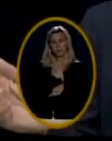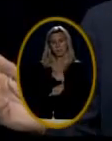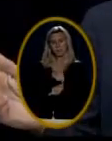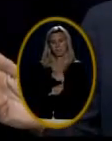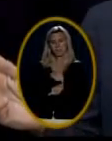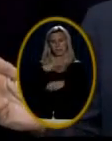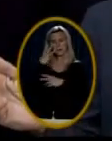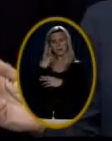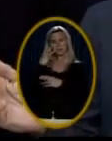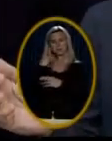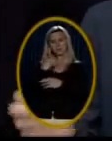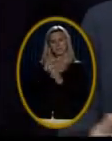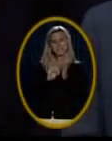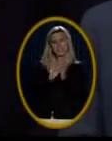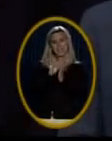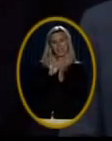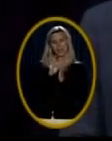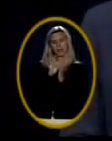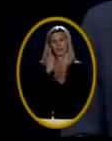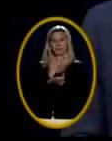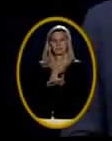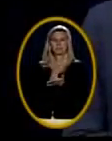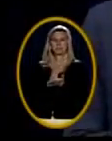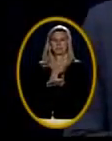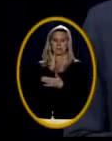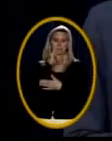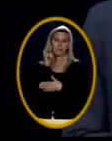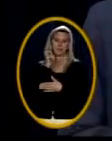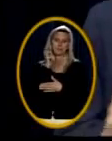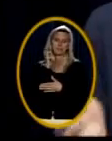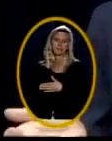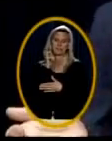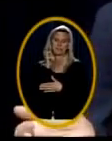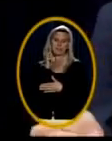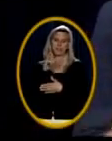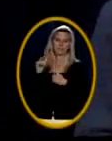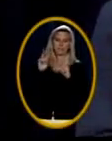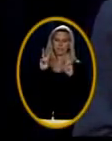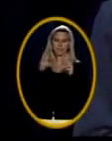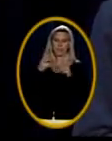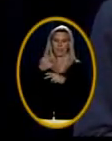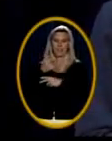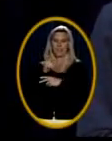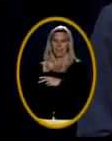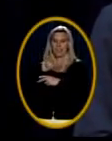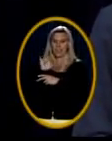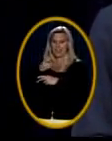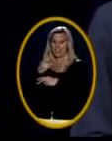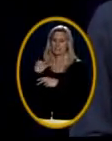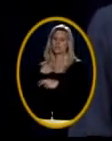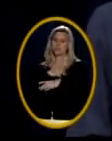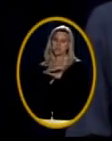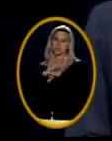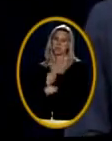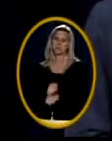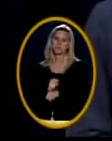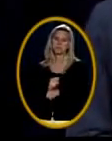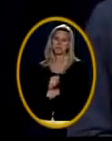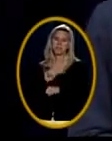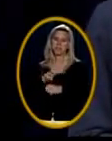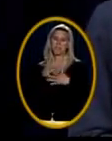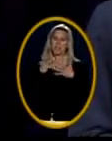went through the launch count, we scrubbed because of the proverbial glitch. We were used to that. We had a lot